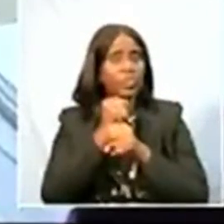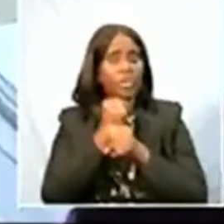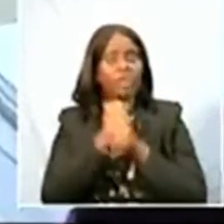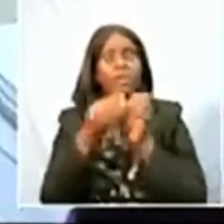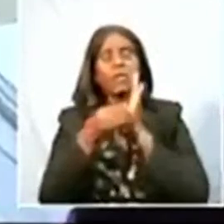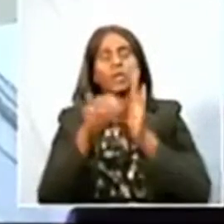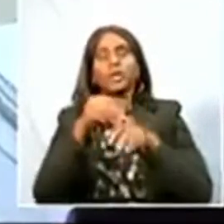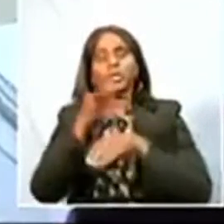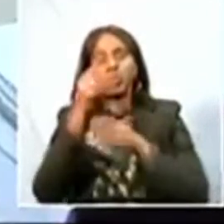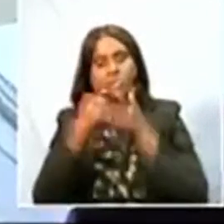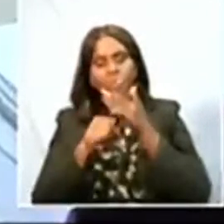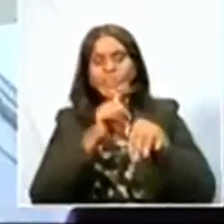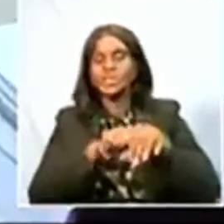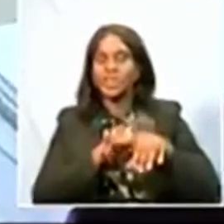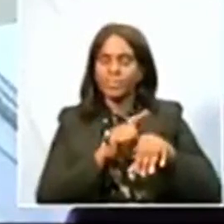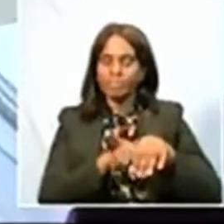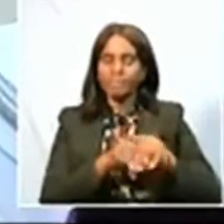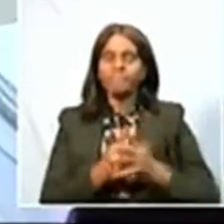guided. What time?